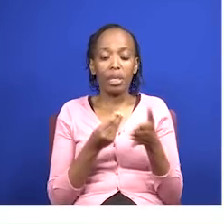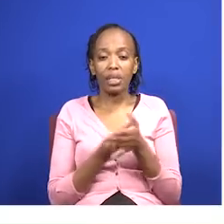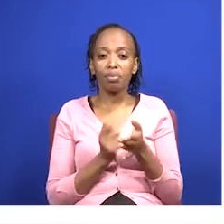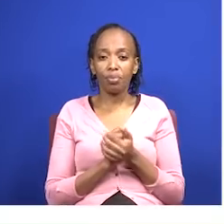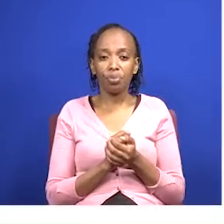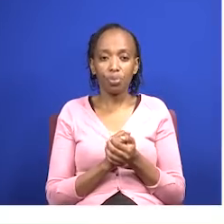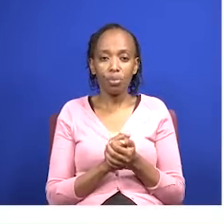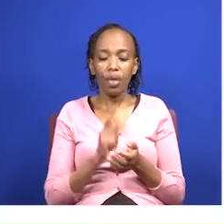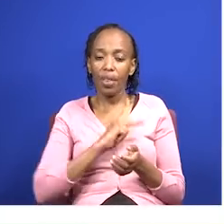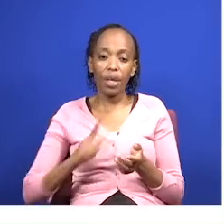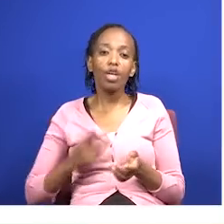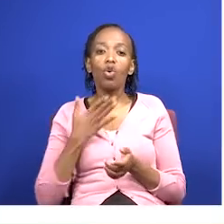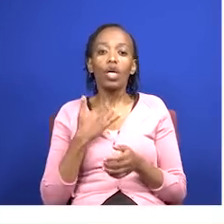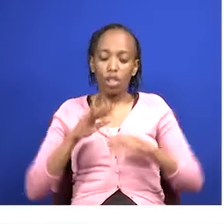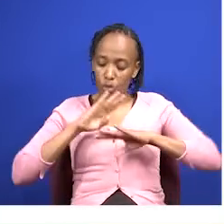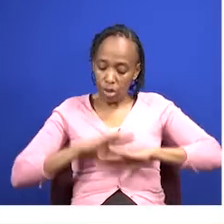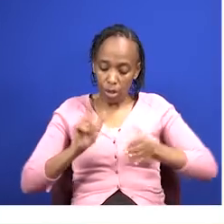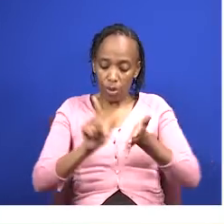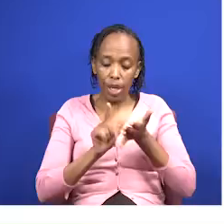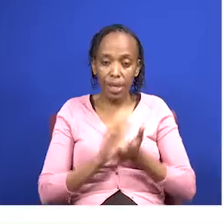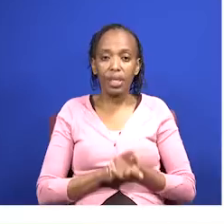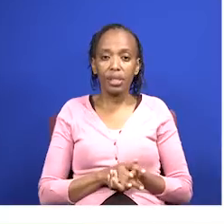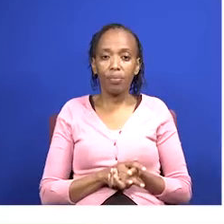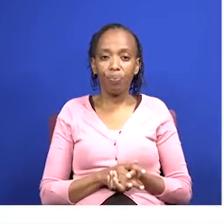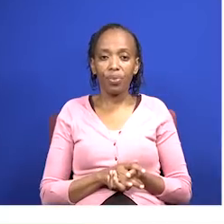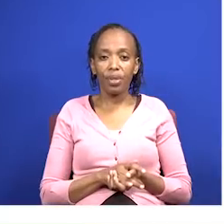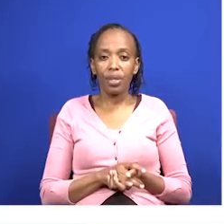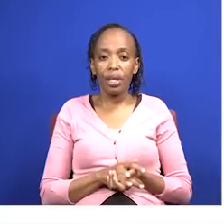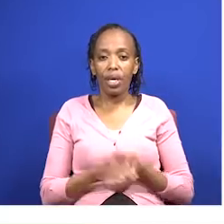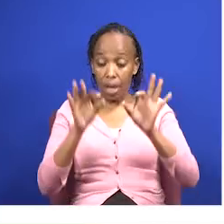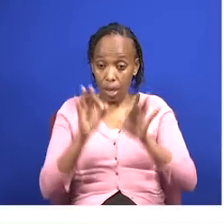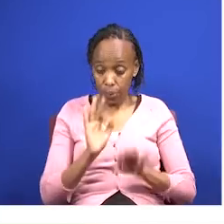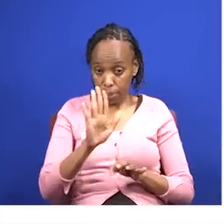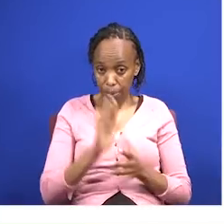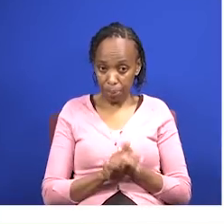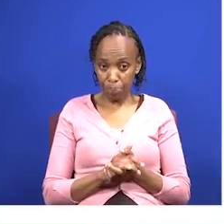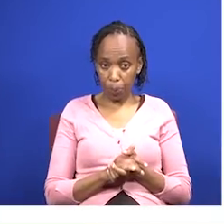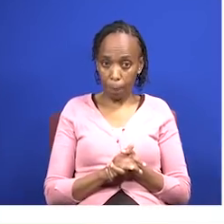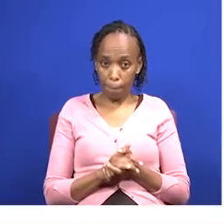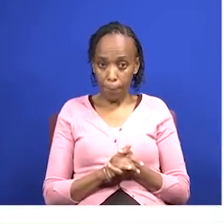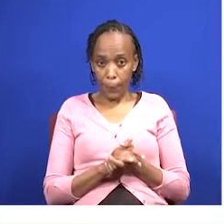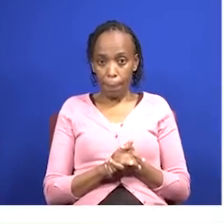money. And the king wanted to settle the debts and his accounts.